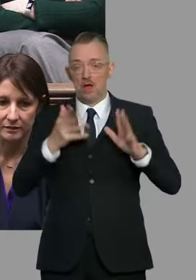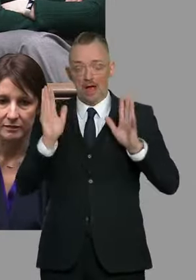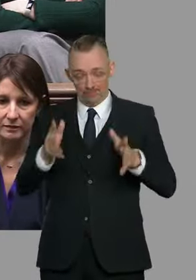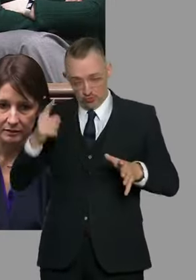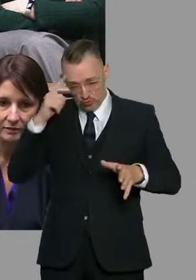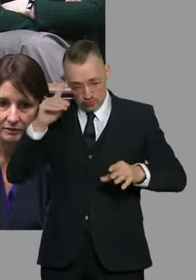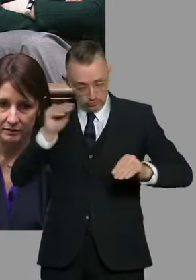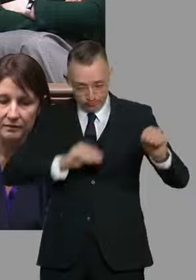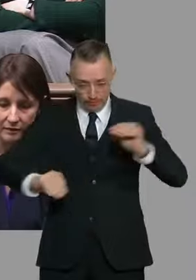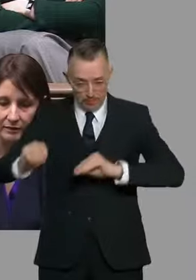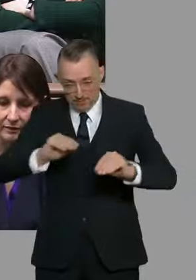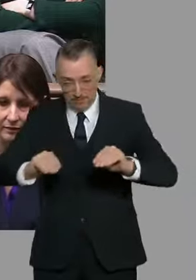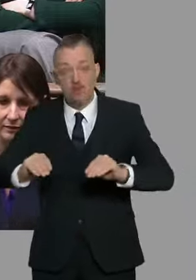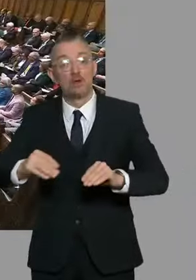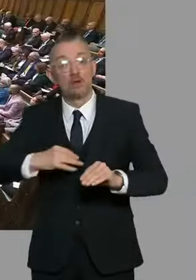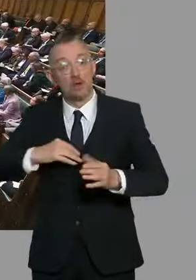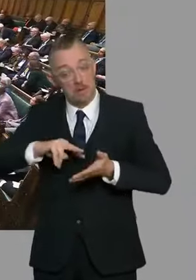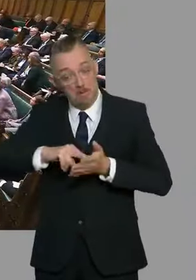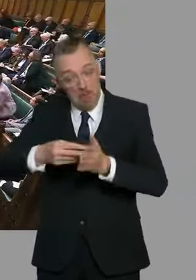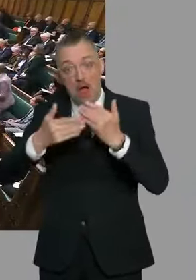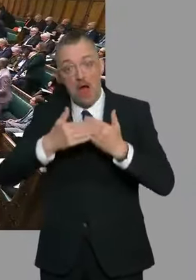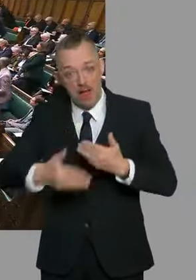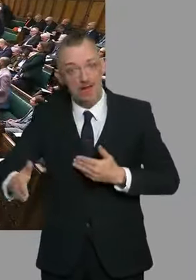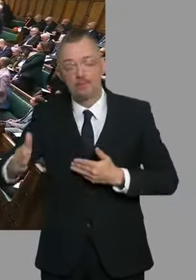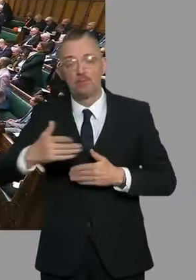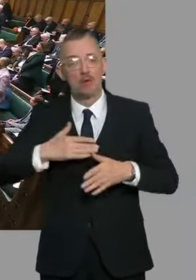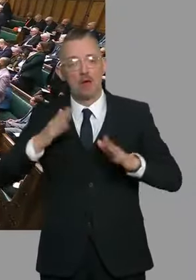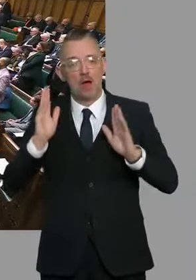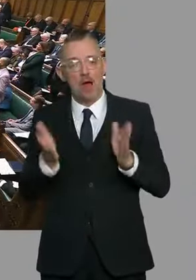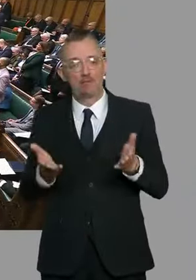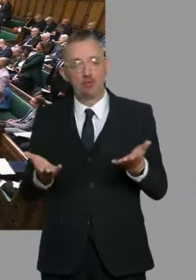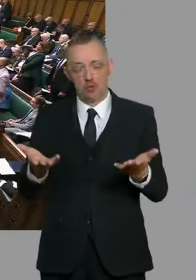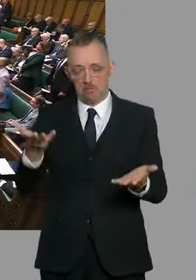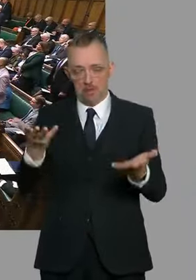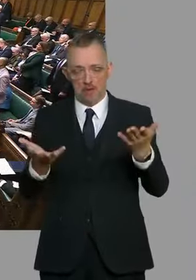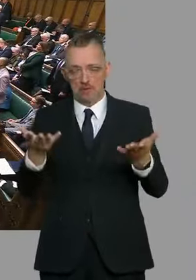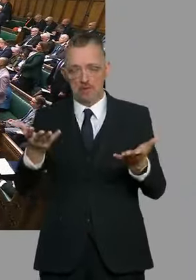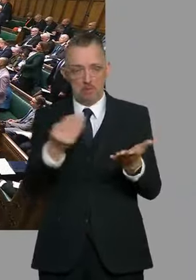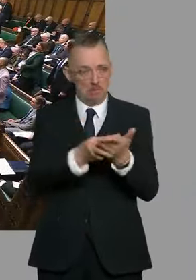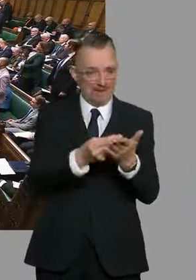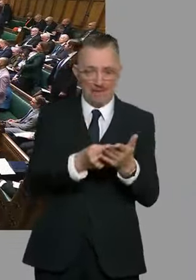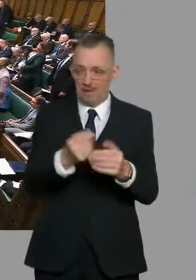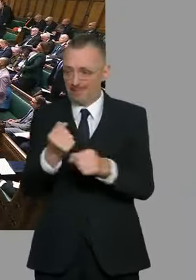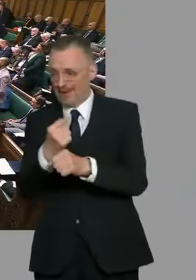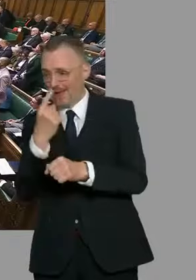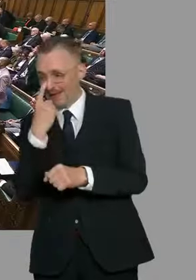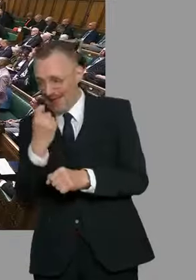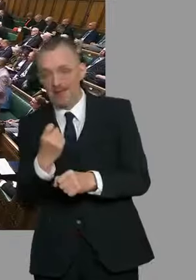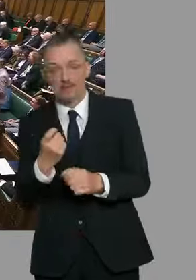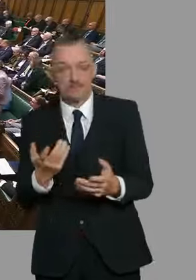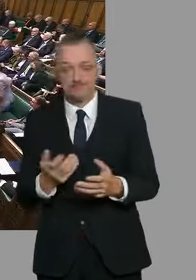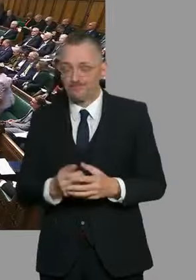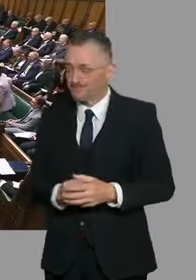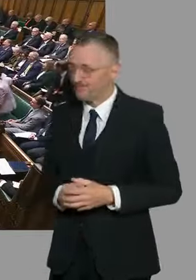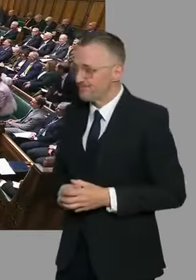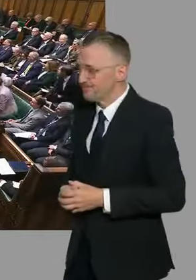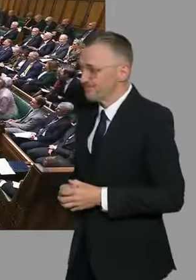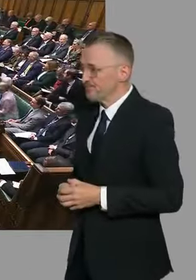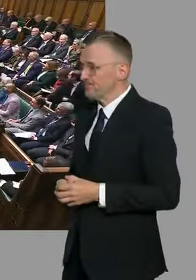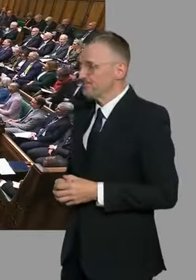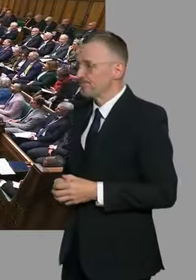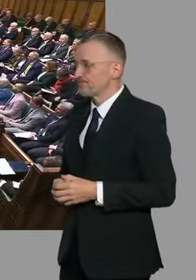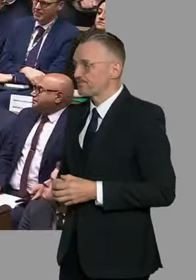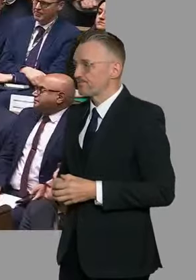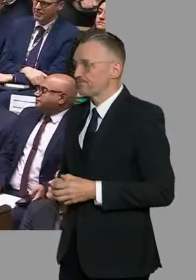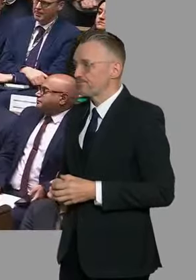books and stabilise the economy first. Lizzie Collins. Mr. Speaker, this past weekend, one of my market towns,